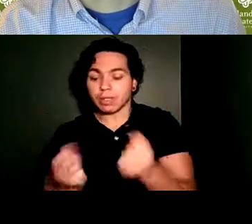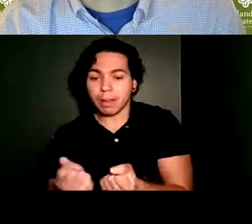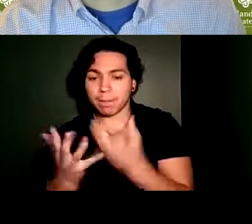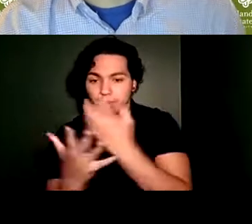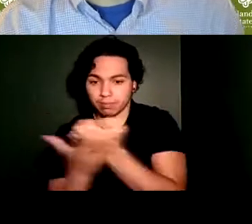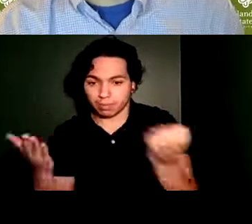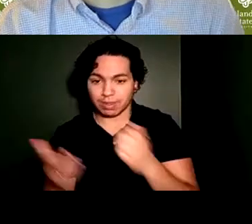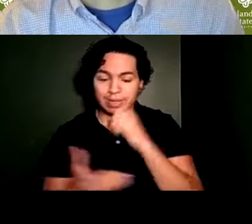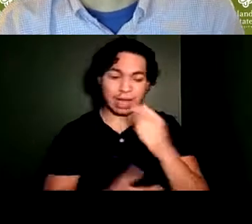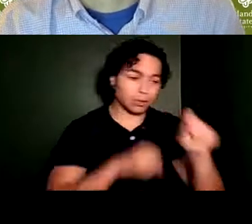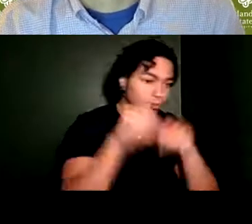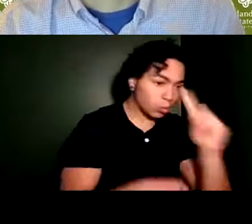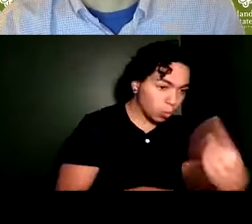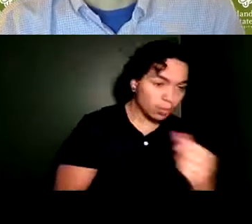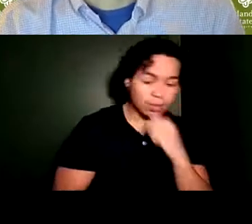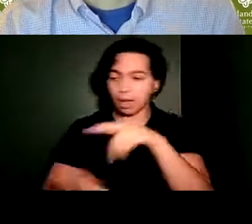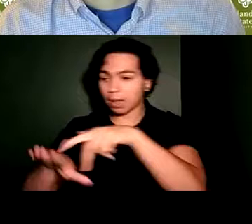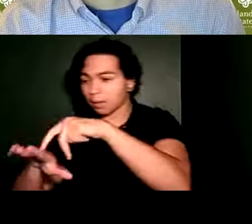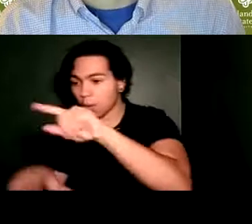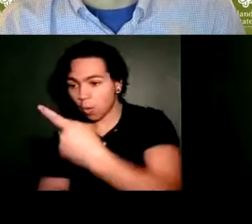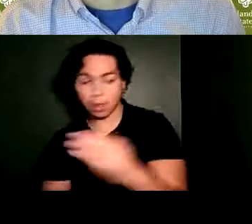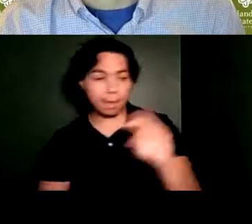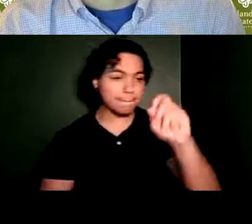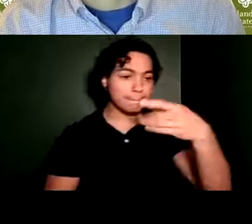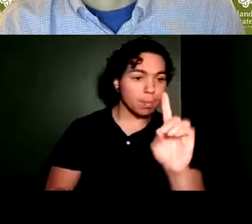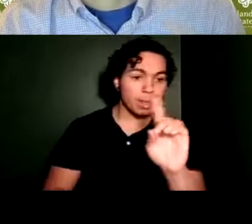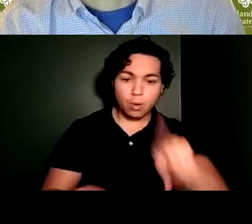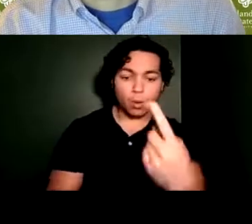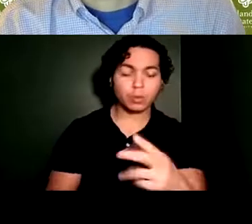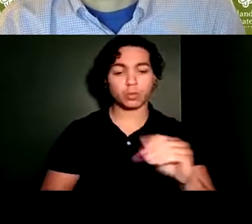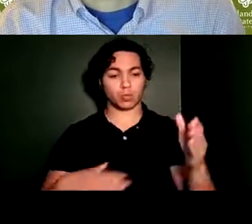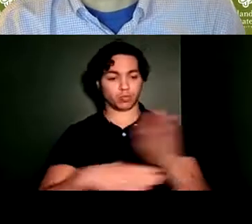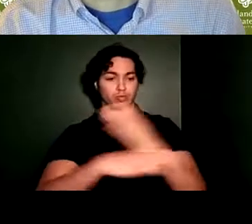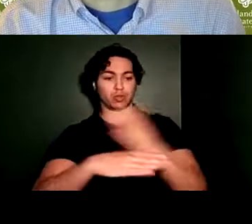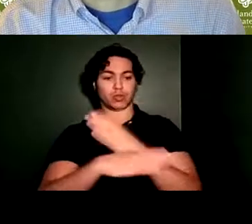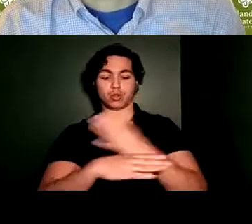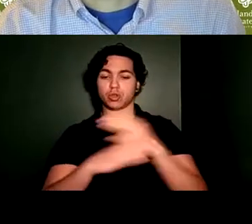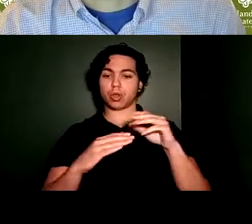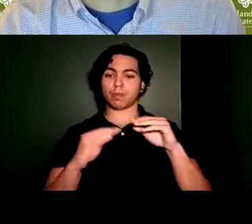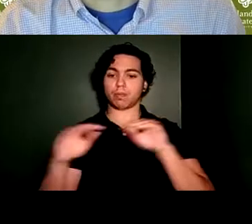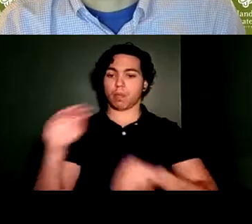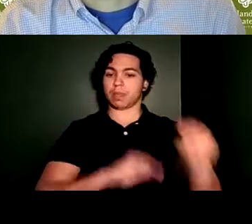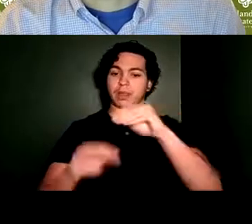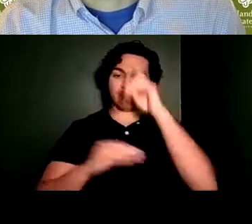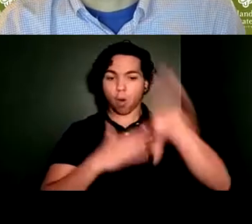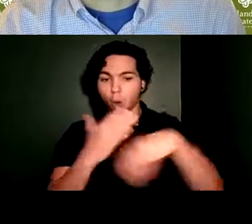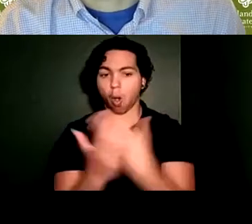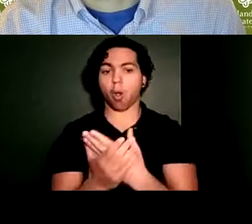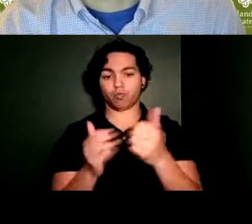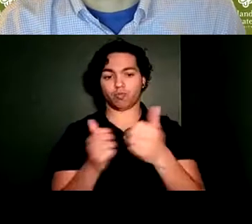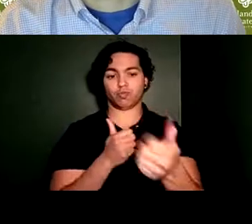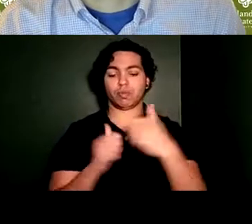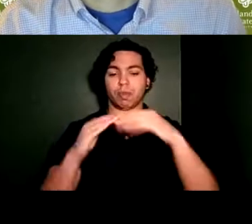just a bike company, and we're not just a moped company. We're a company that's focused on shared mobility for all trips under 5 miles.